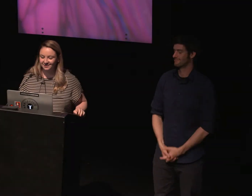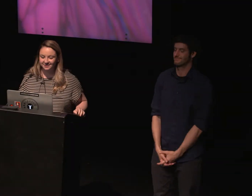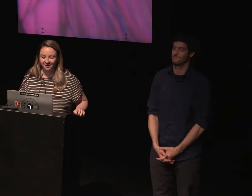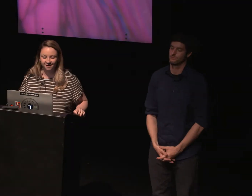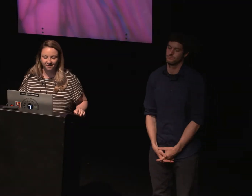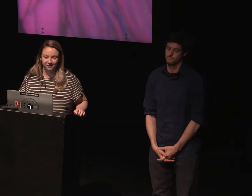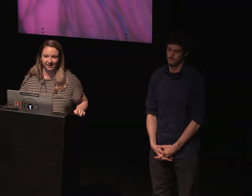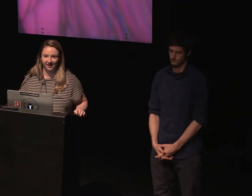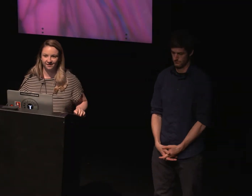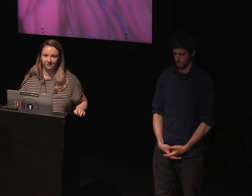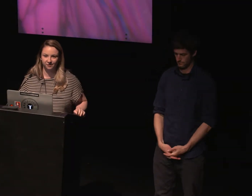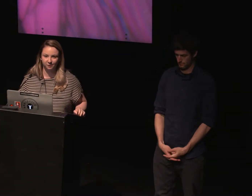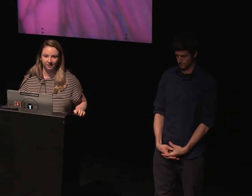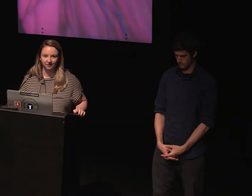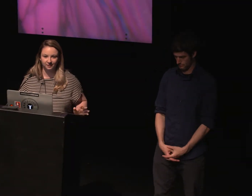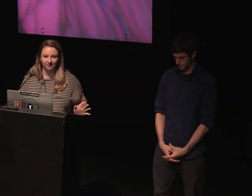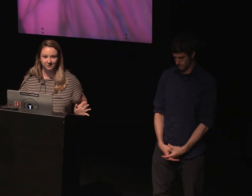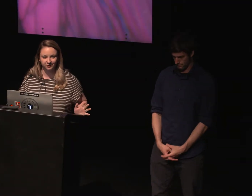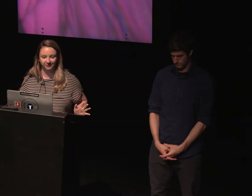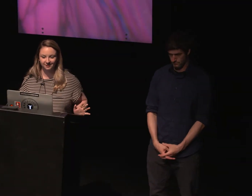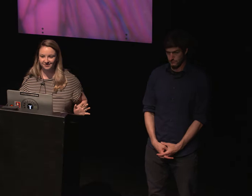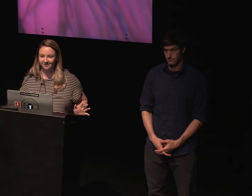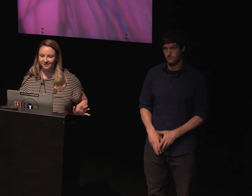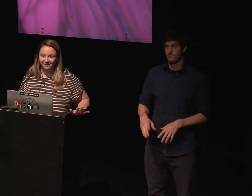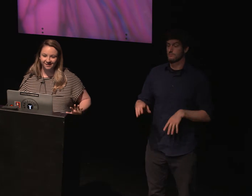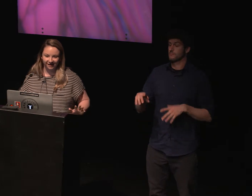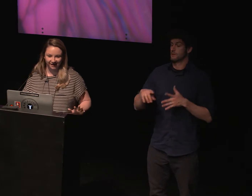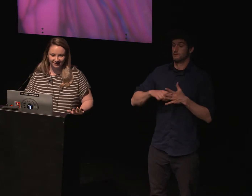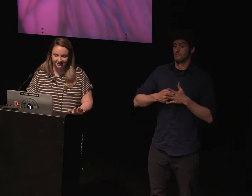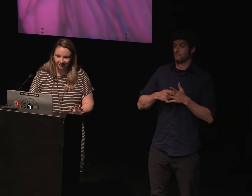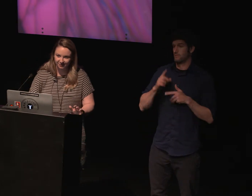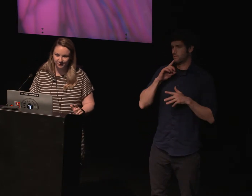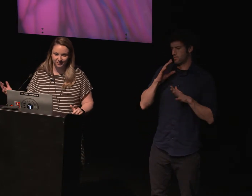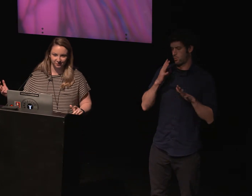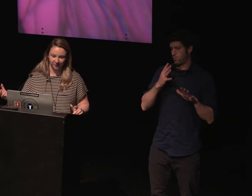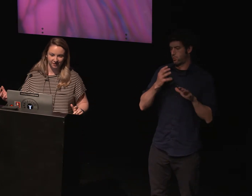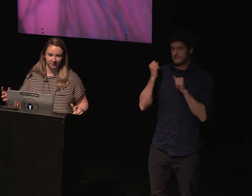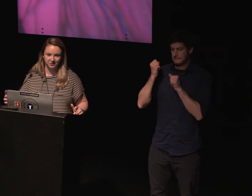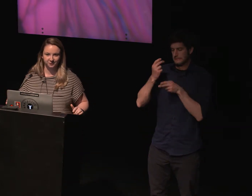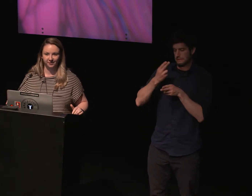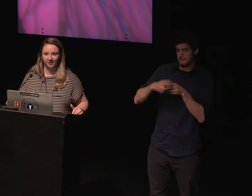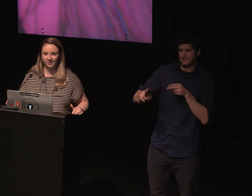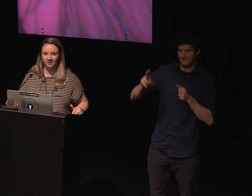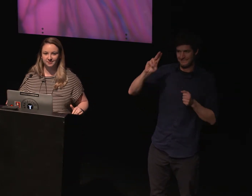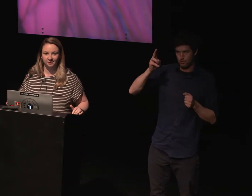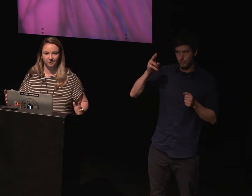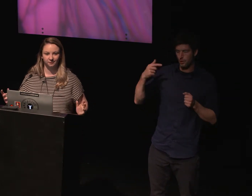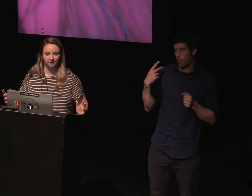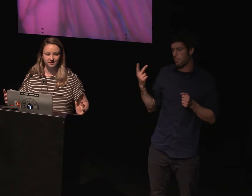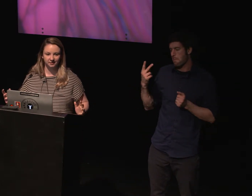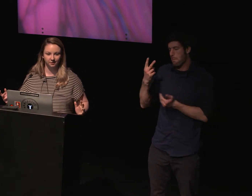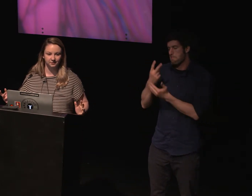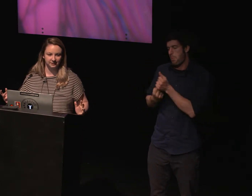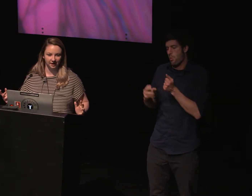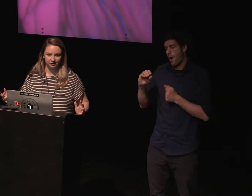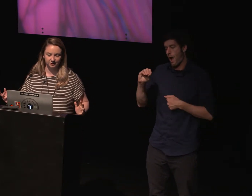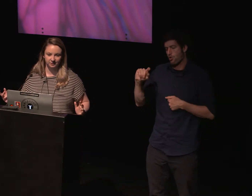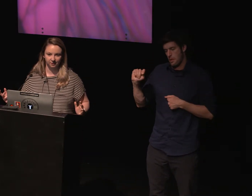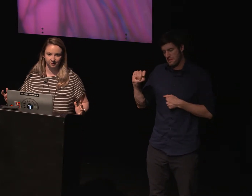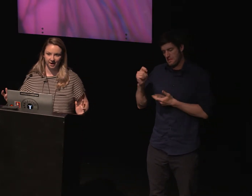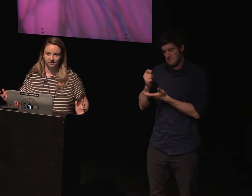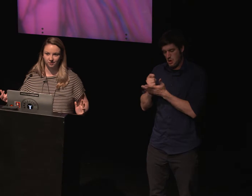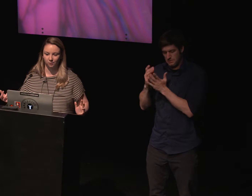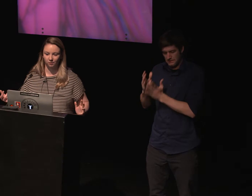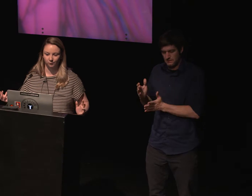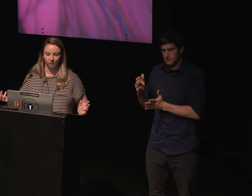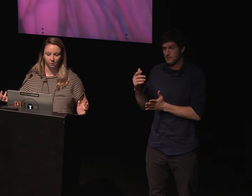So to start off, we have a quick history lesson. So as we mentioned, we're occupational therapists, and our roots in OT actually